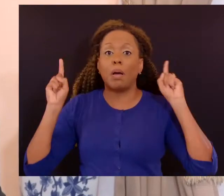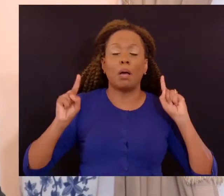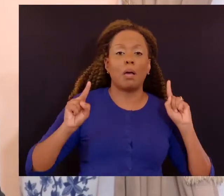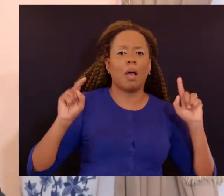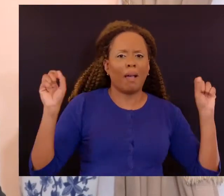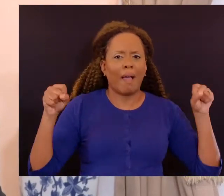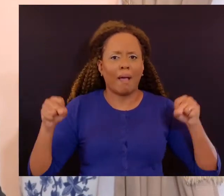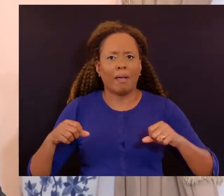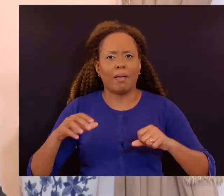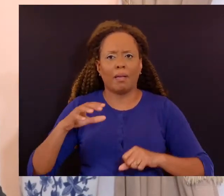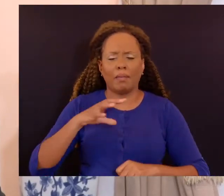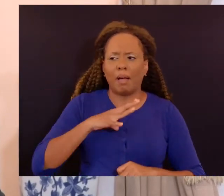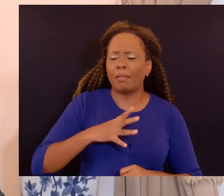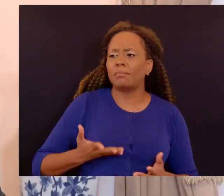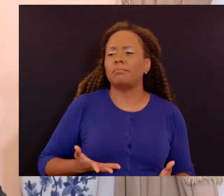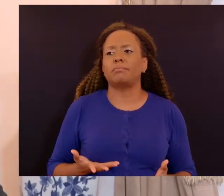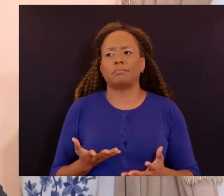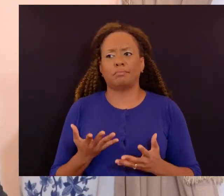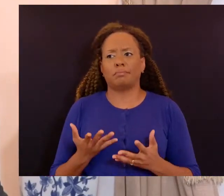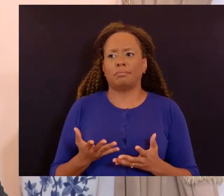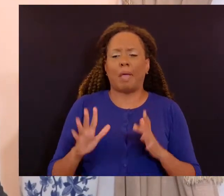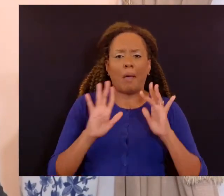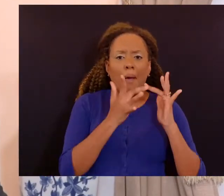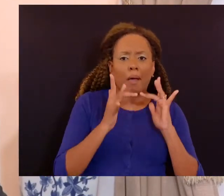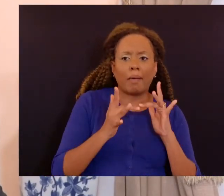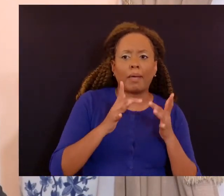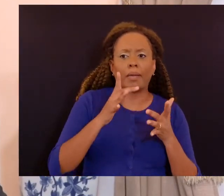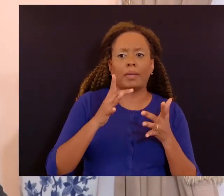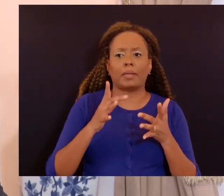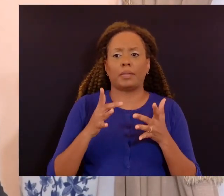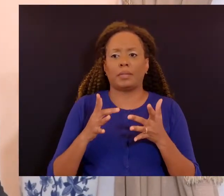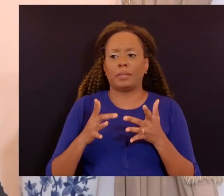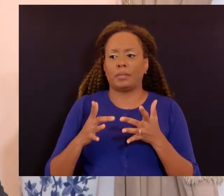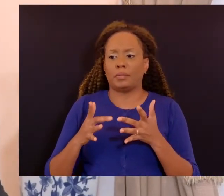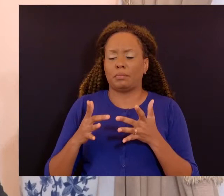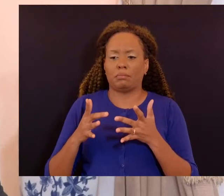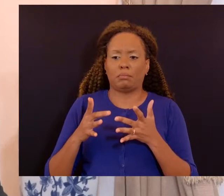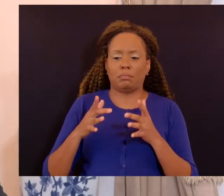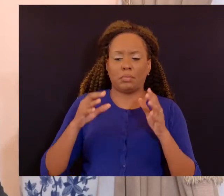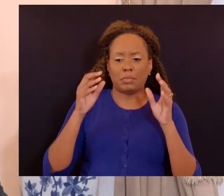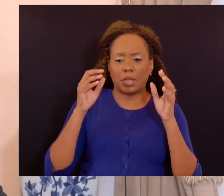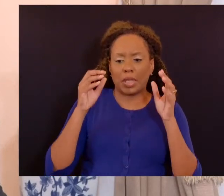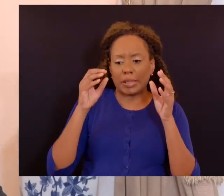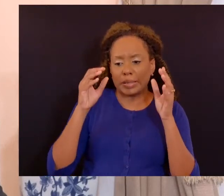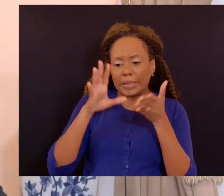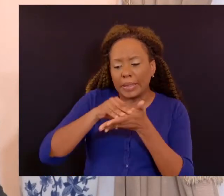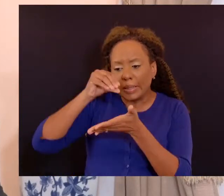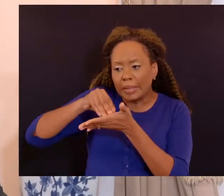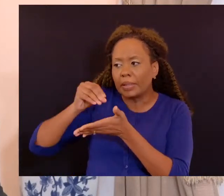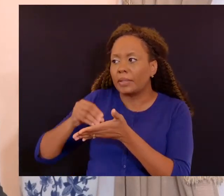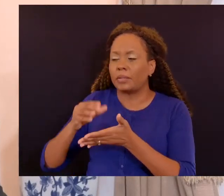initially remote teaching and learning and then on to online instruction, several students and